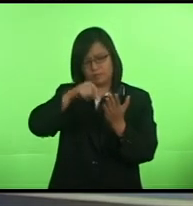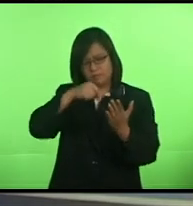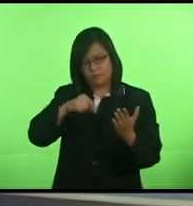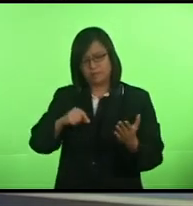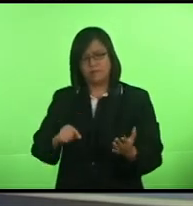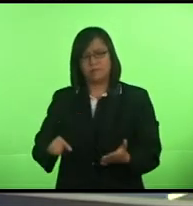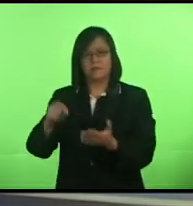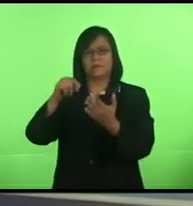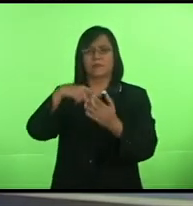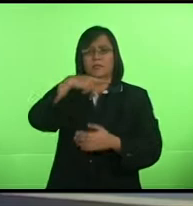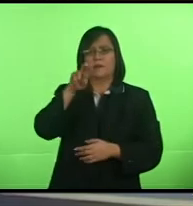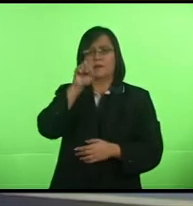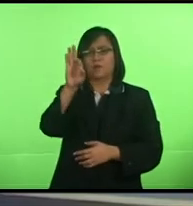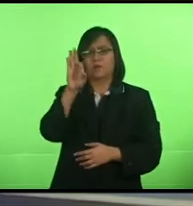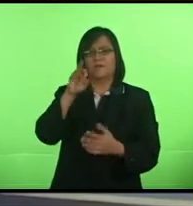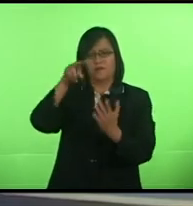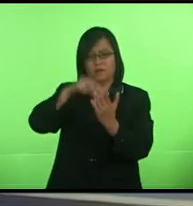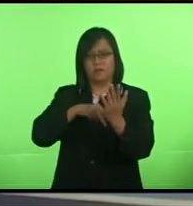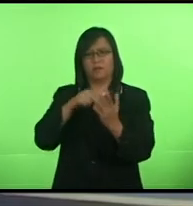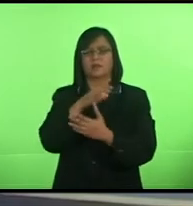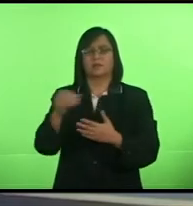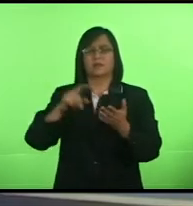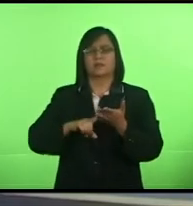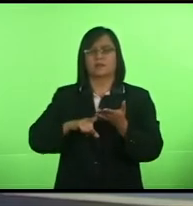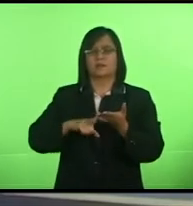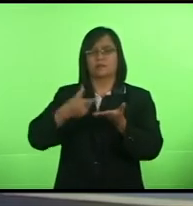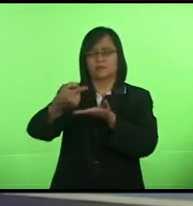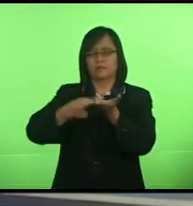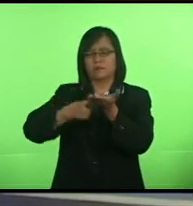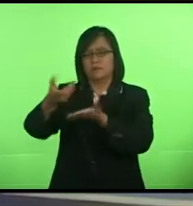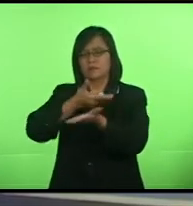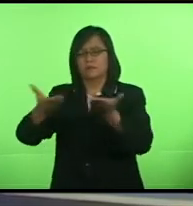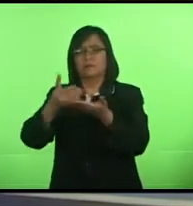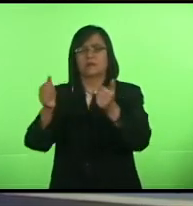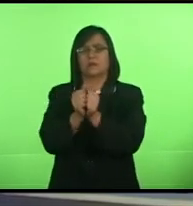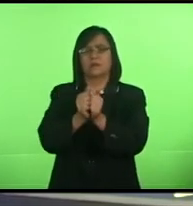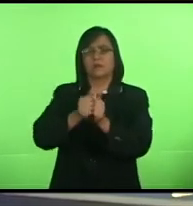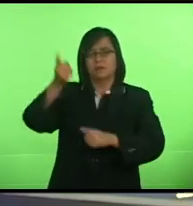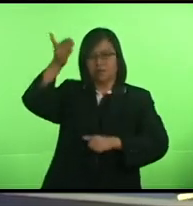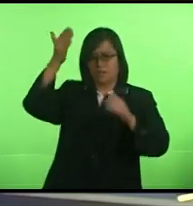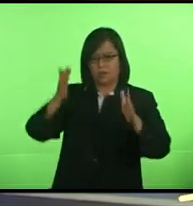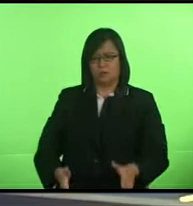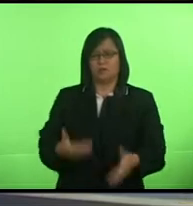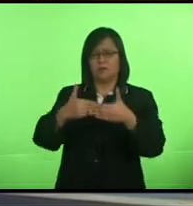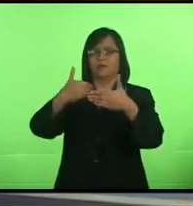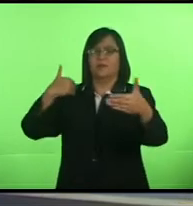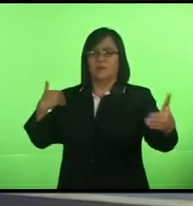new information, and hold a discussion with your supervisor or tutor again before you submit.